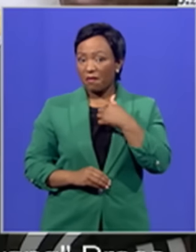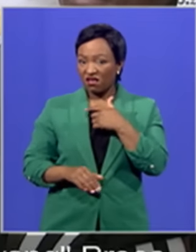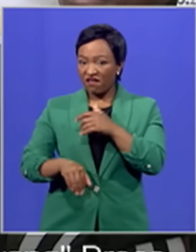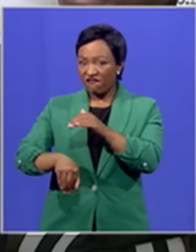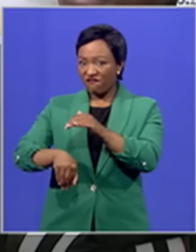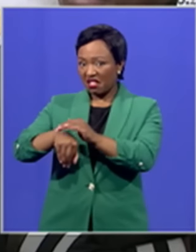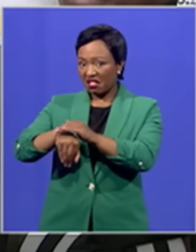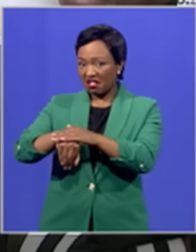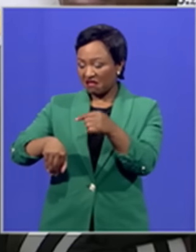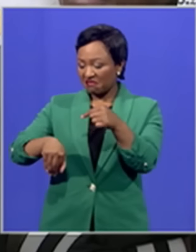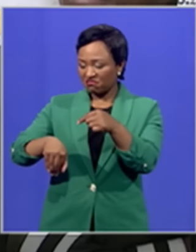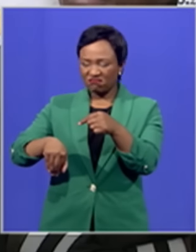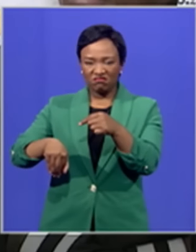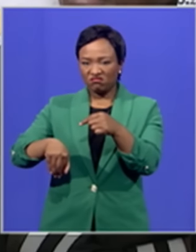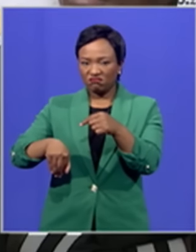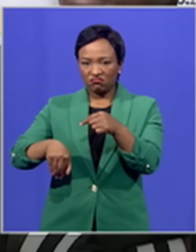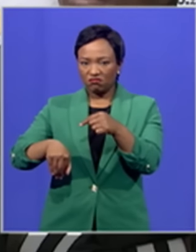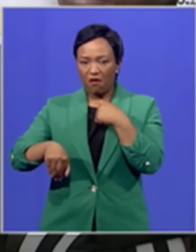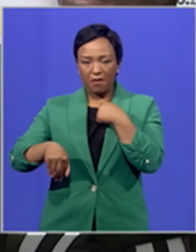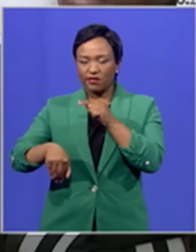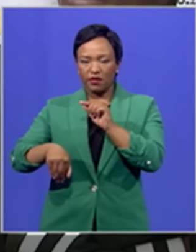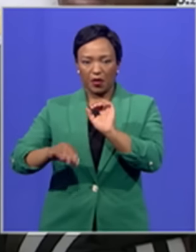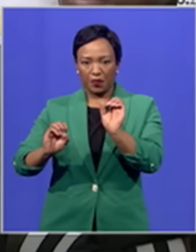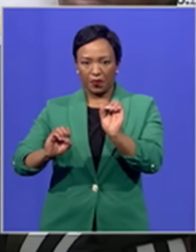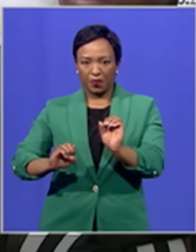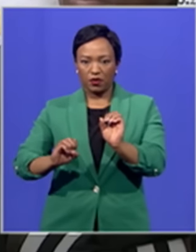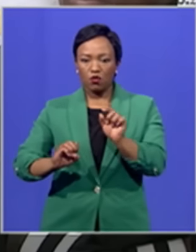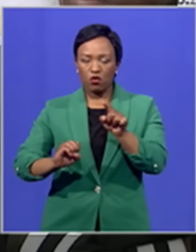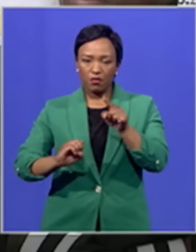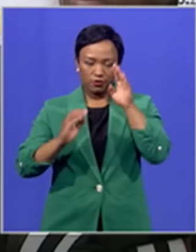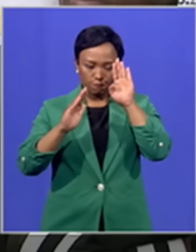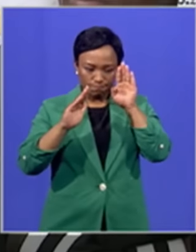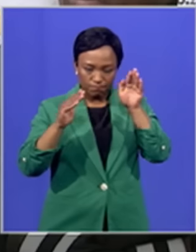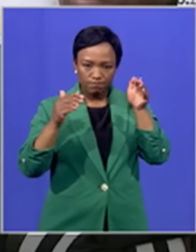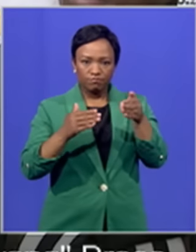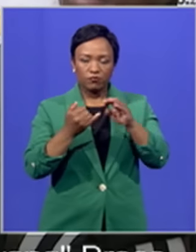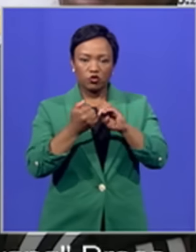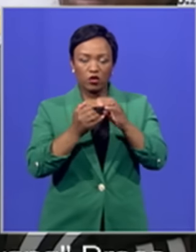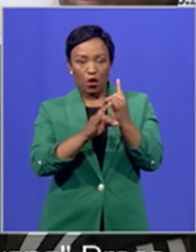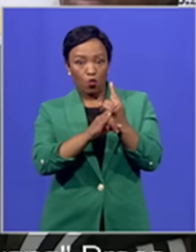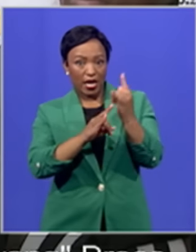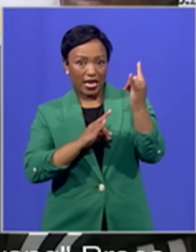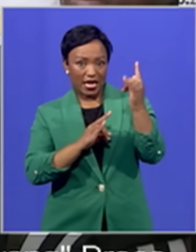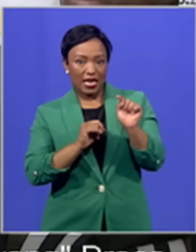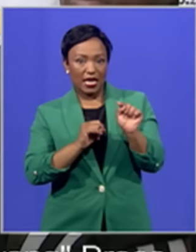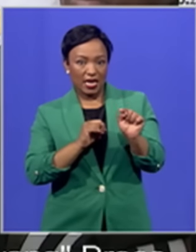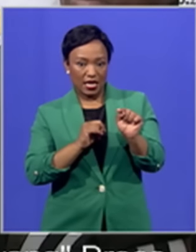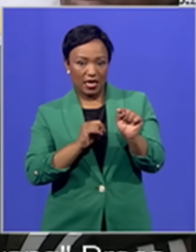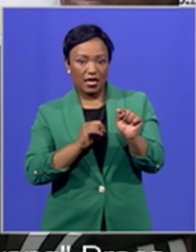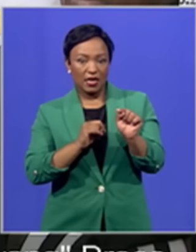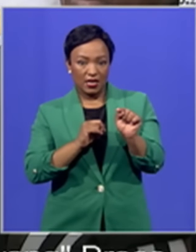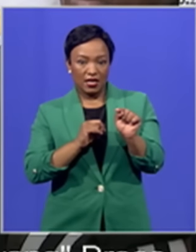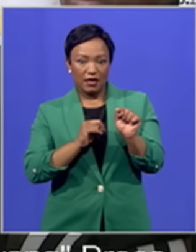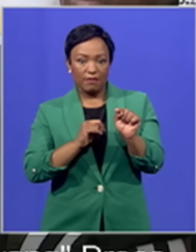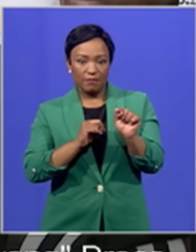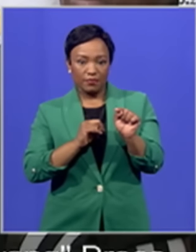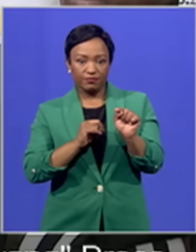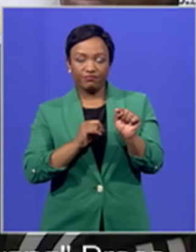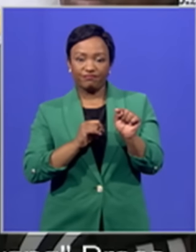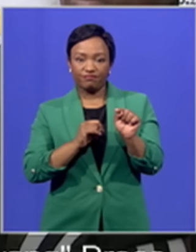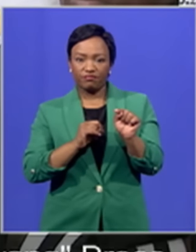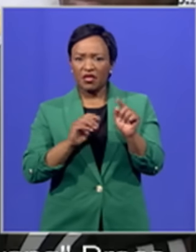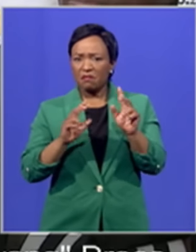Every game we have to be focused and concentrated and trying to win that game, and it will not be